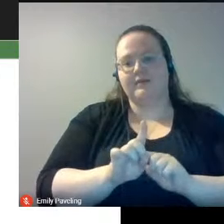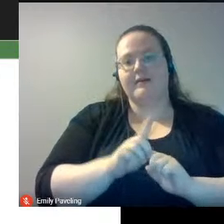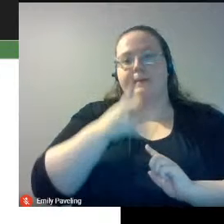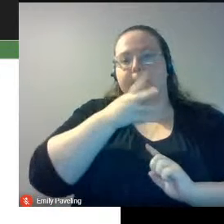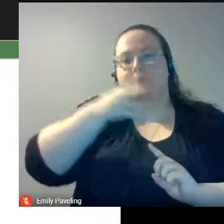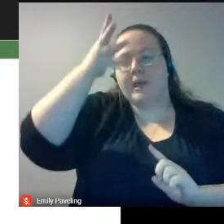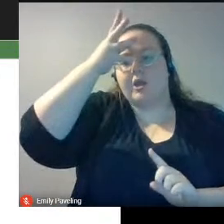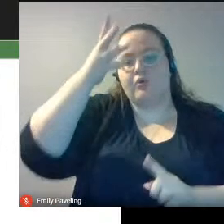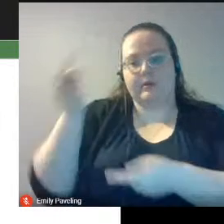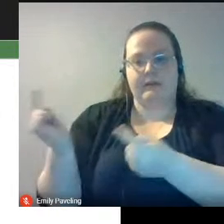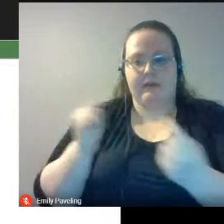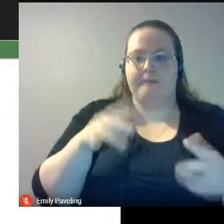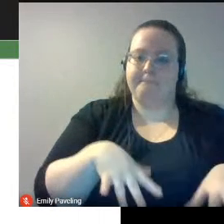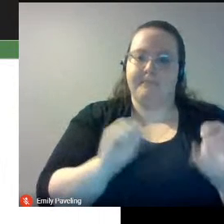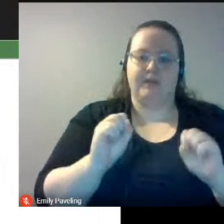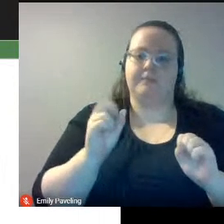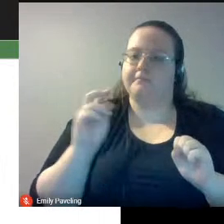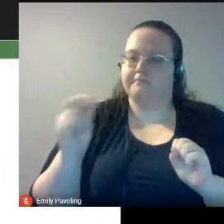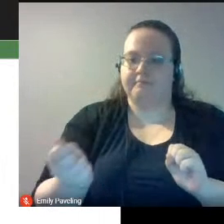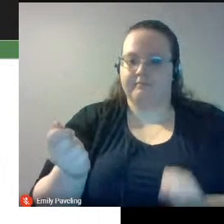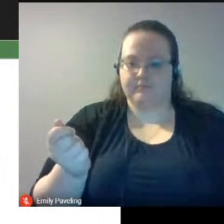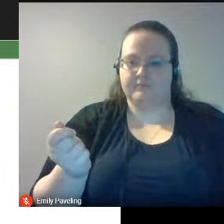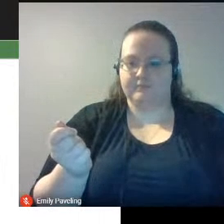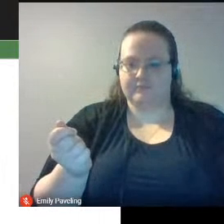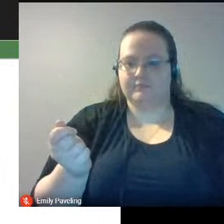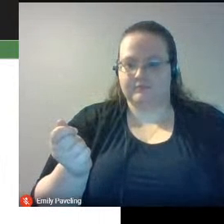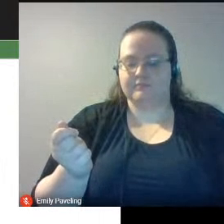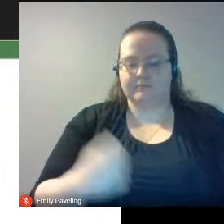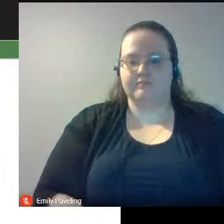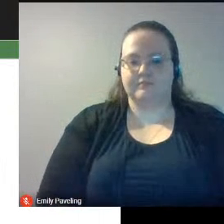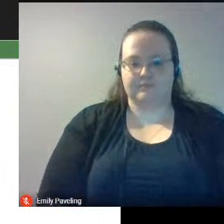to pick up the student immediately.